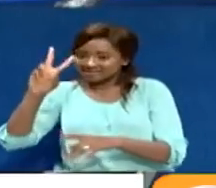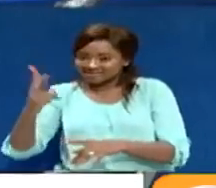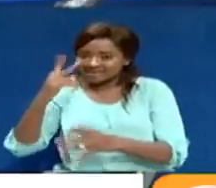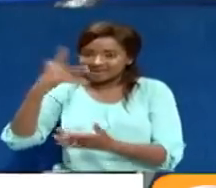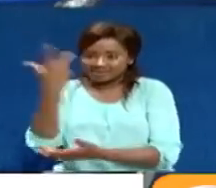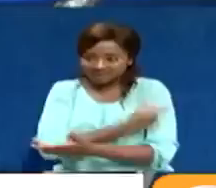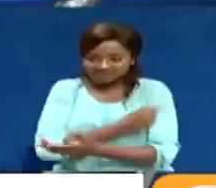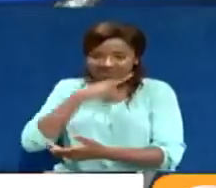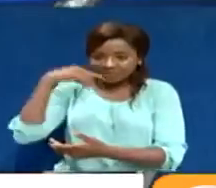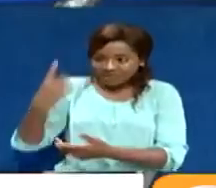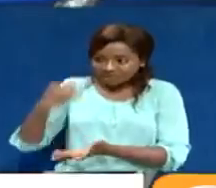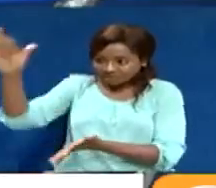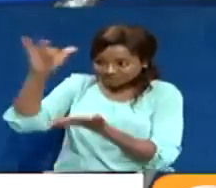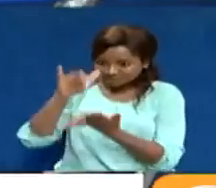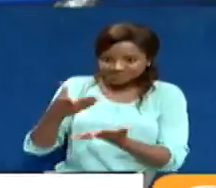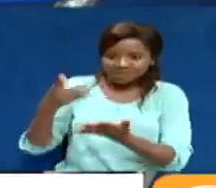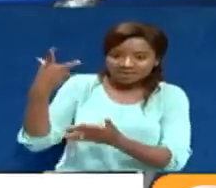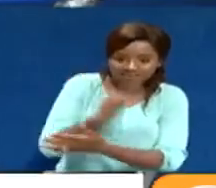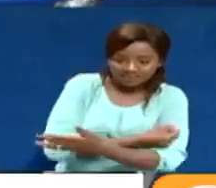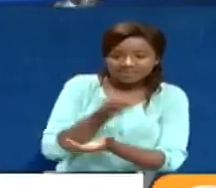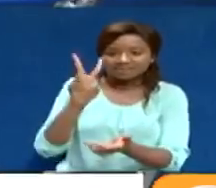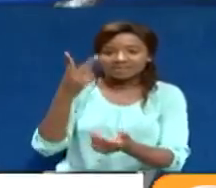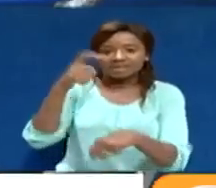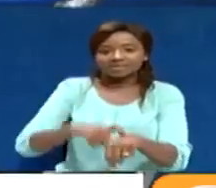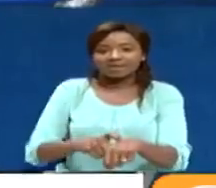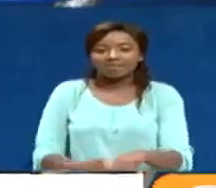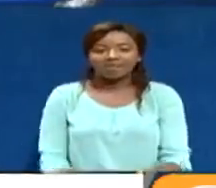second one within the recommended timelines. Mashirima Kapombe, Citizen TV.